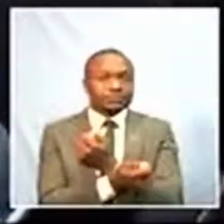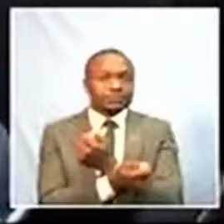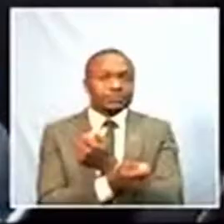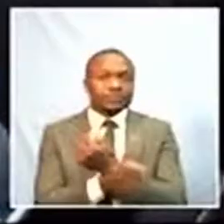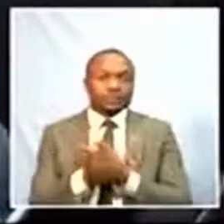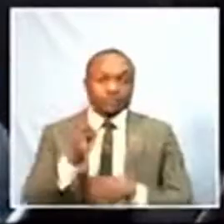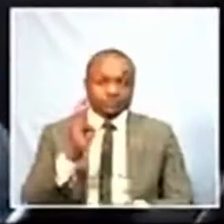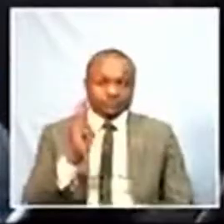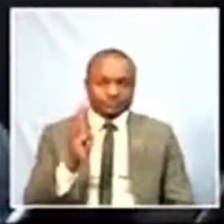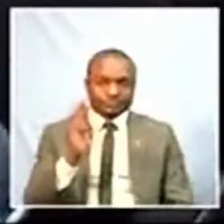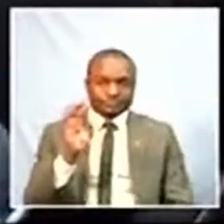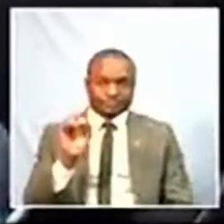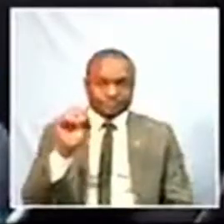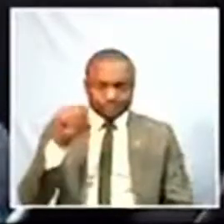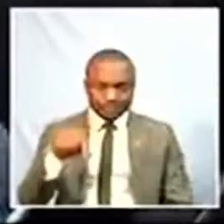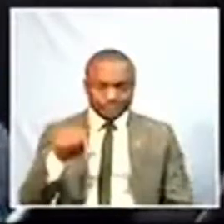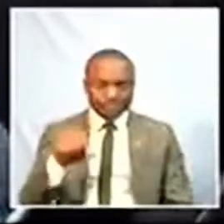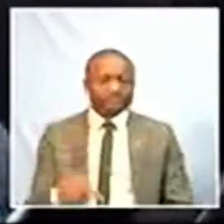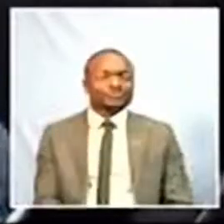of work,